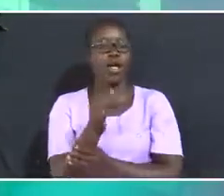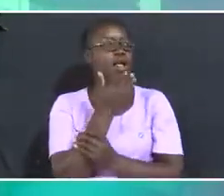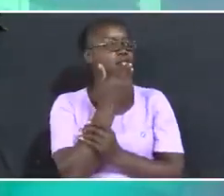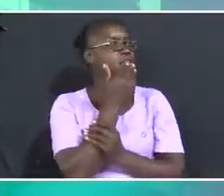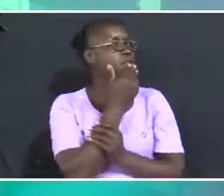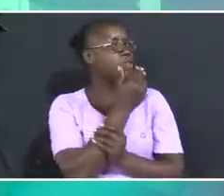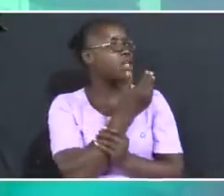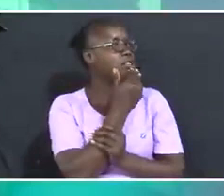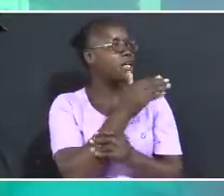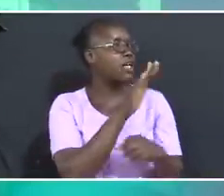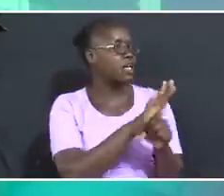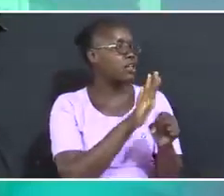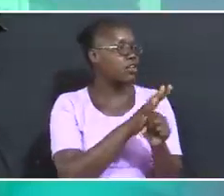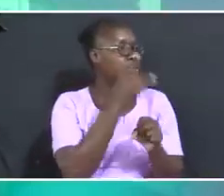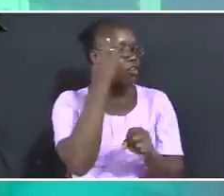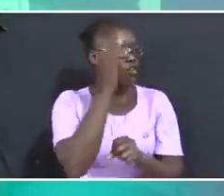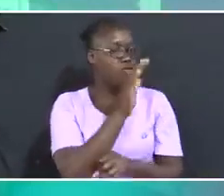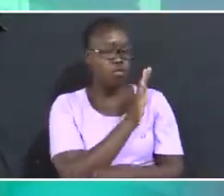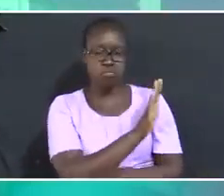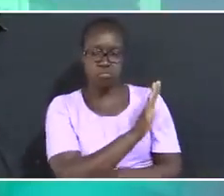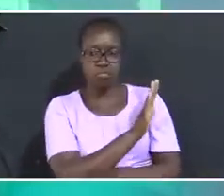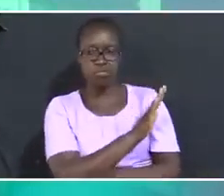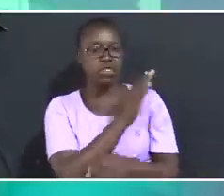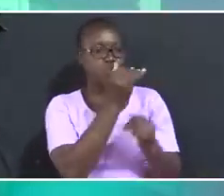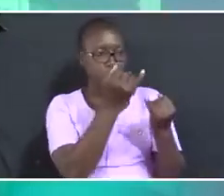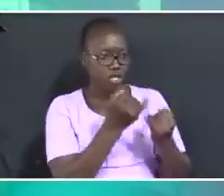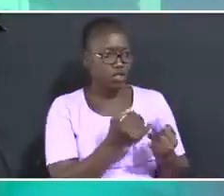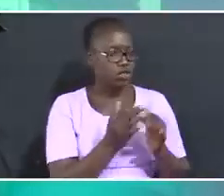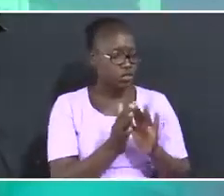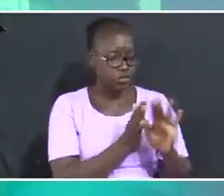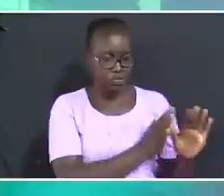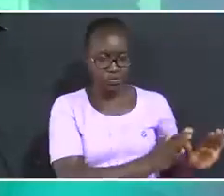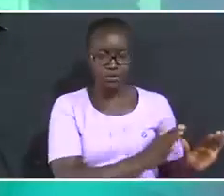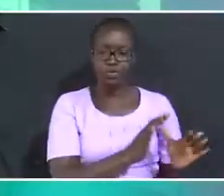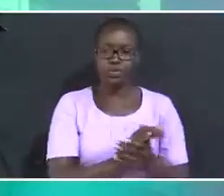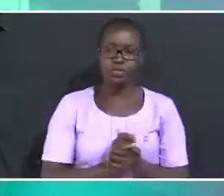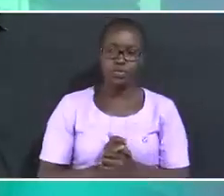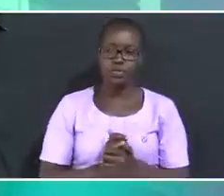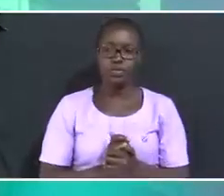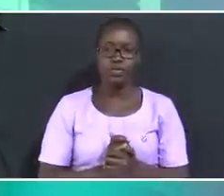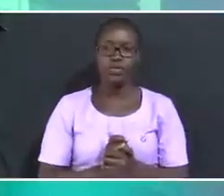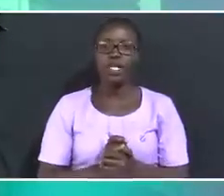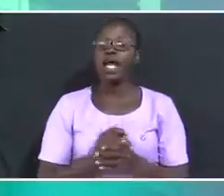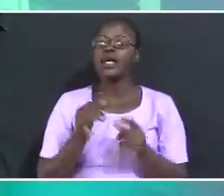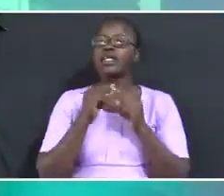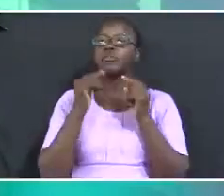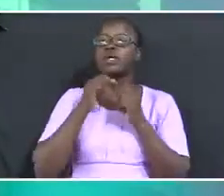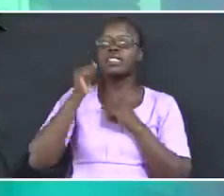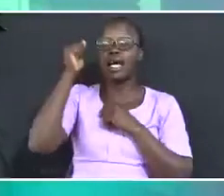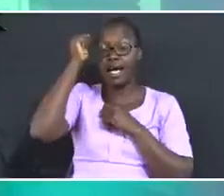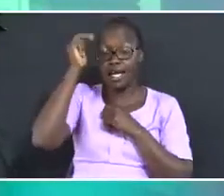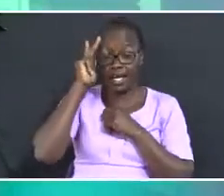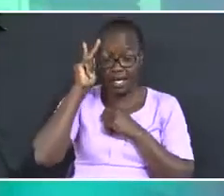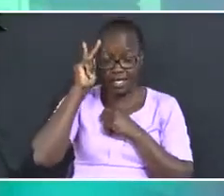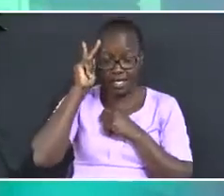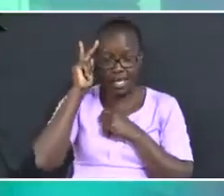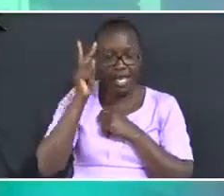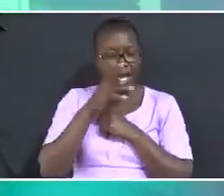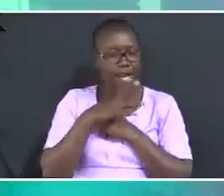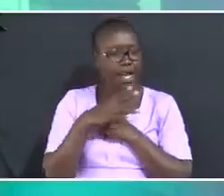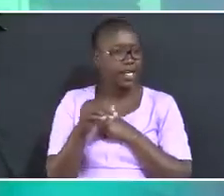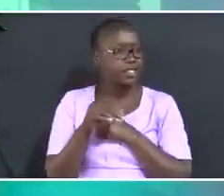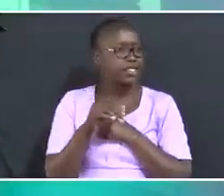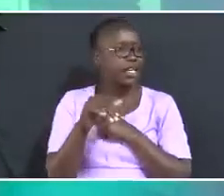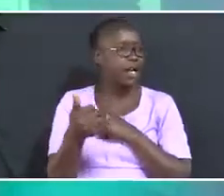you very much for your introduction. Pastor Akali and your